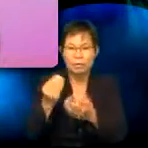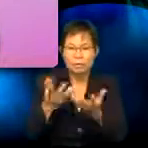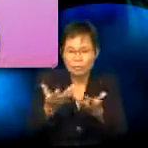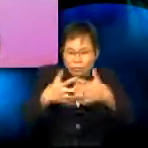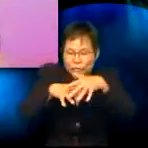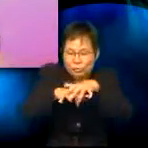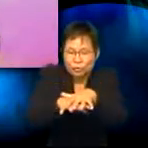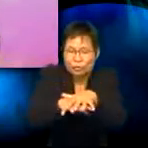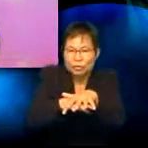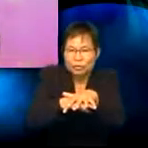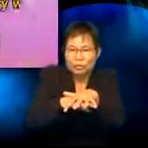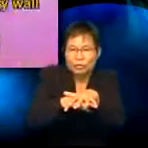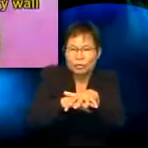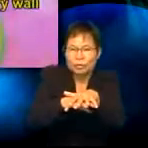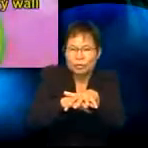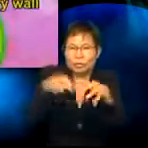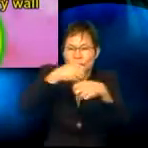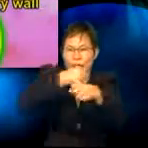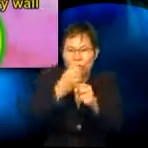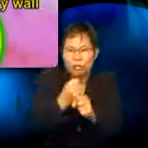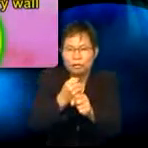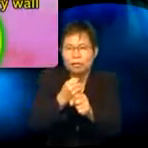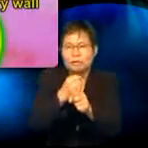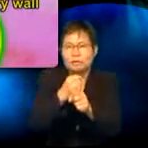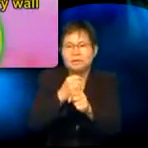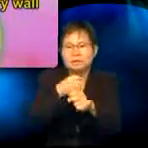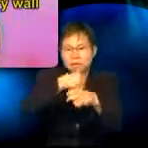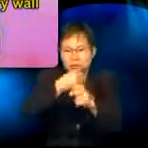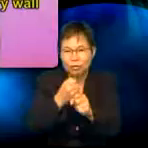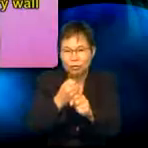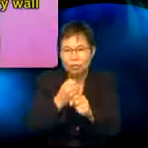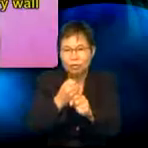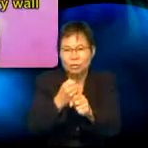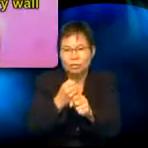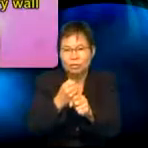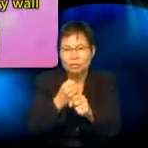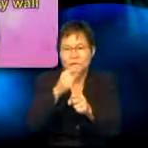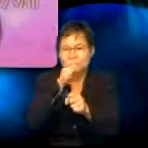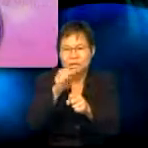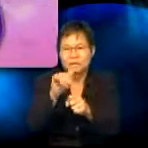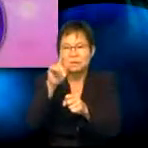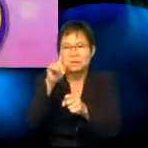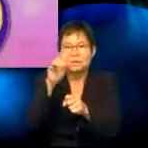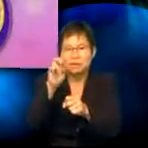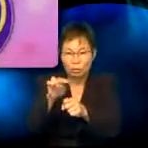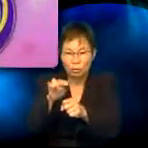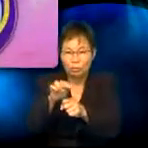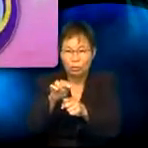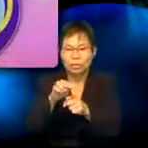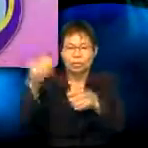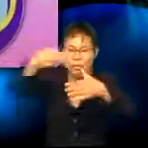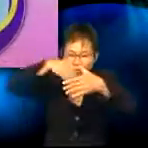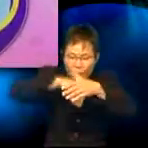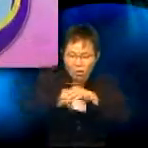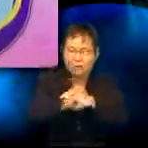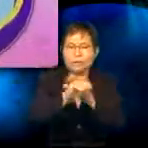with the ovum to form the zygote. Then the zygote will develop into the